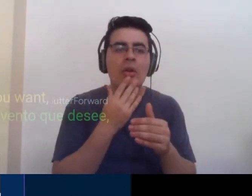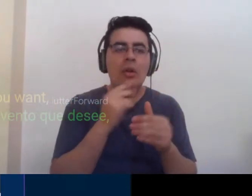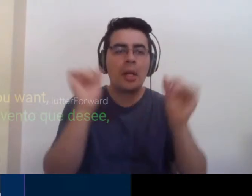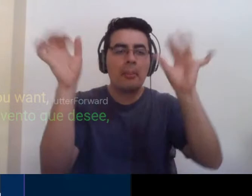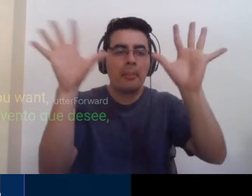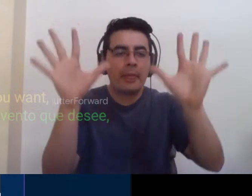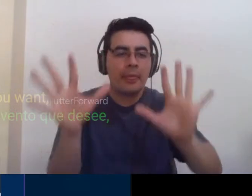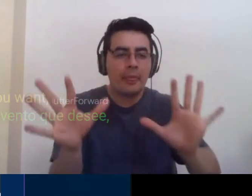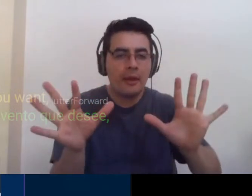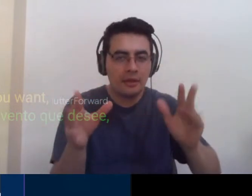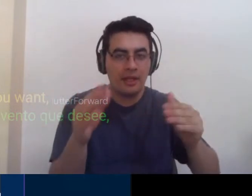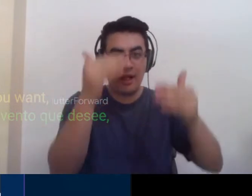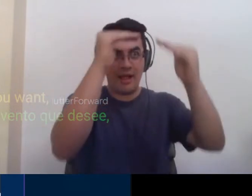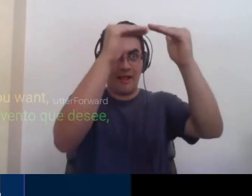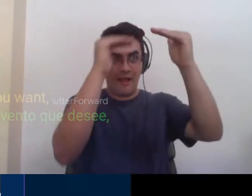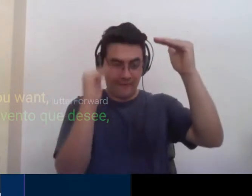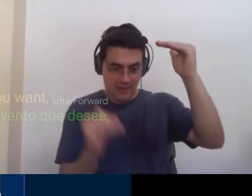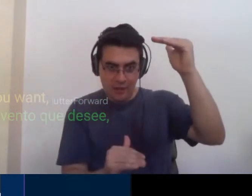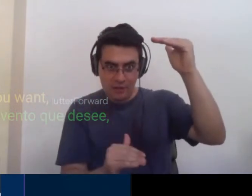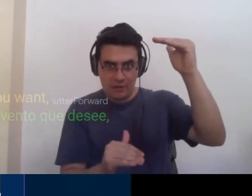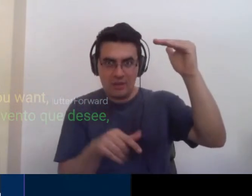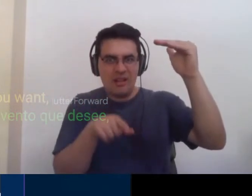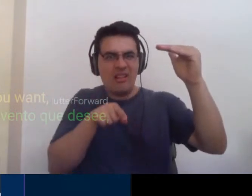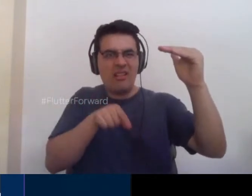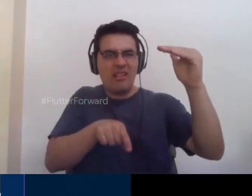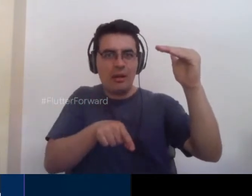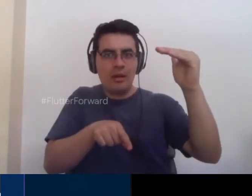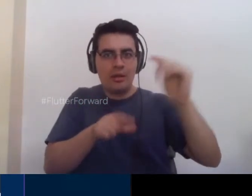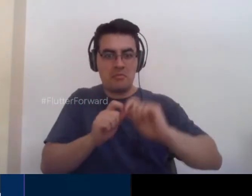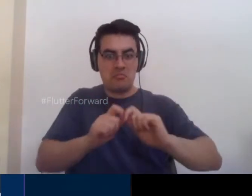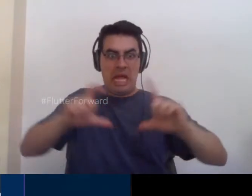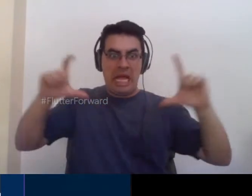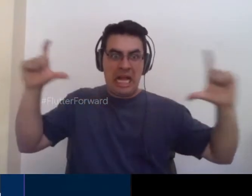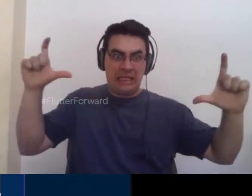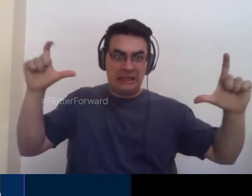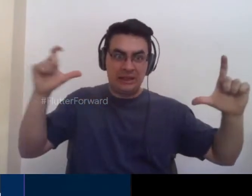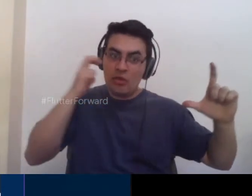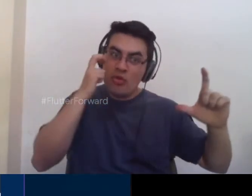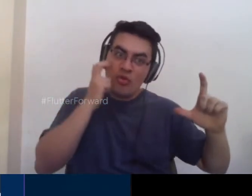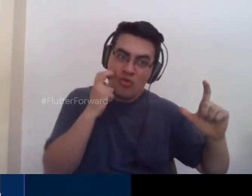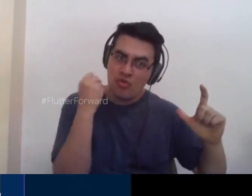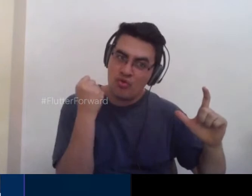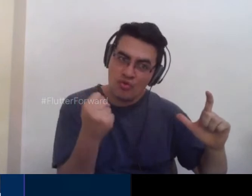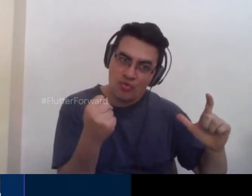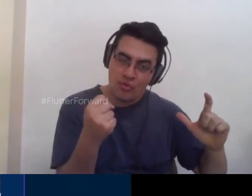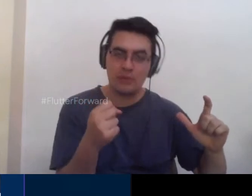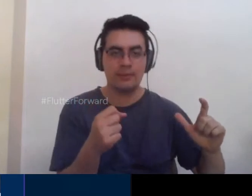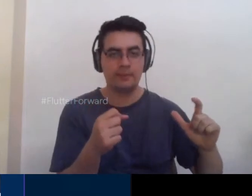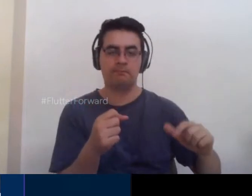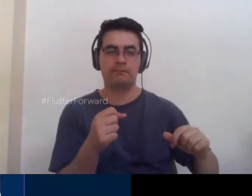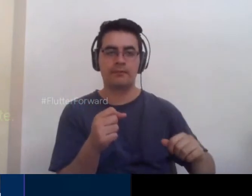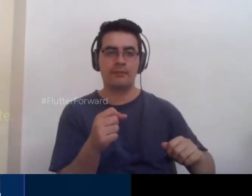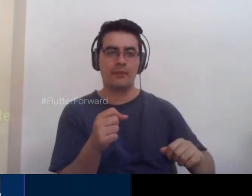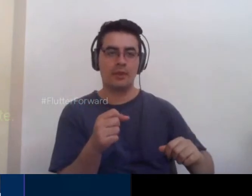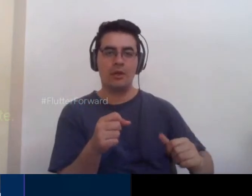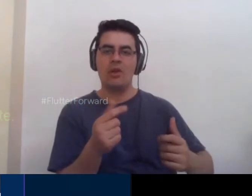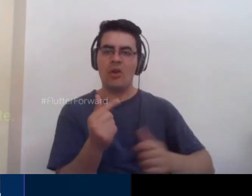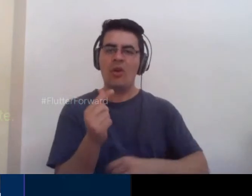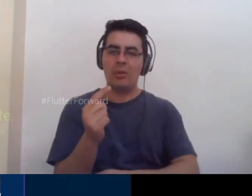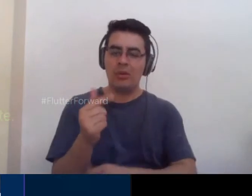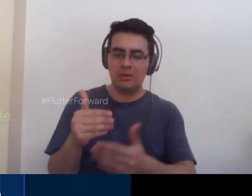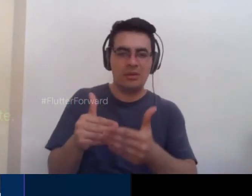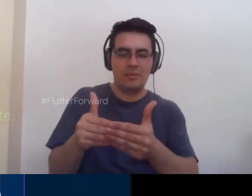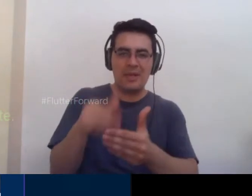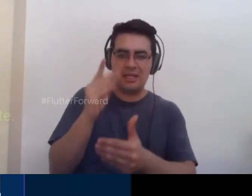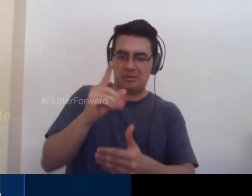Animations can be kicked off by basically any event you want, like tapping a button or new data coming in. In this case,